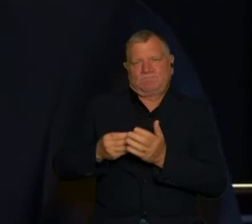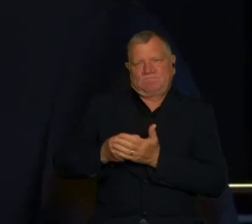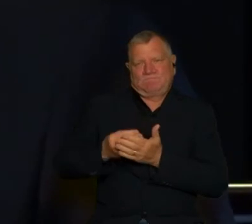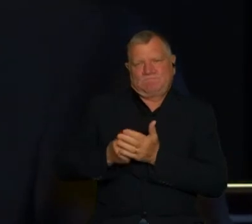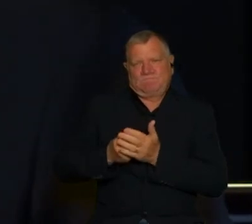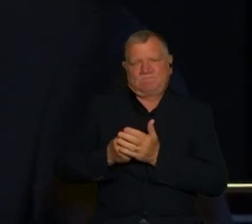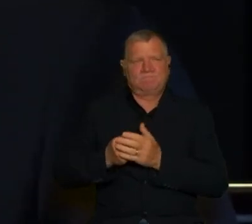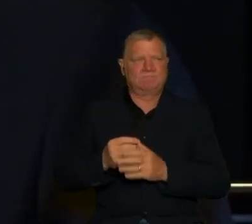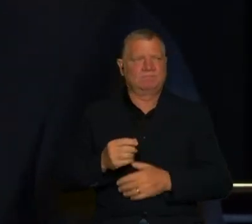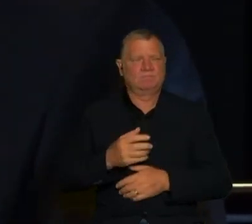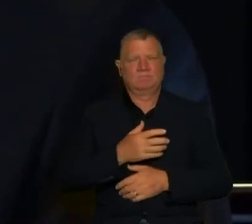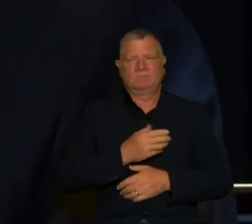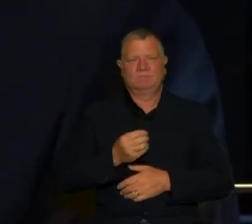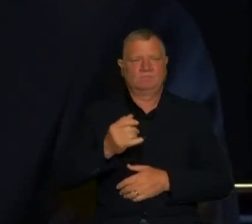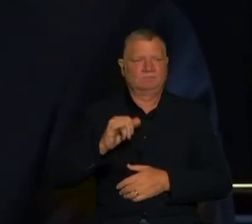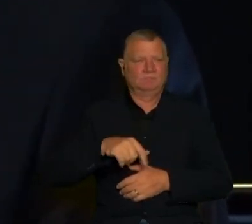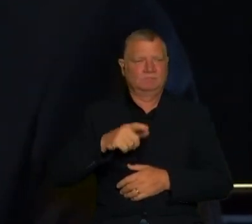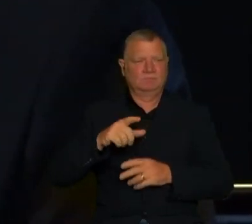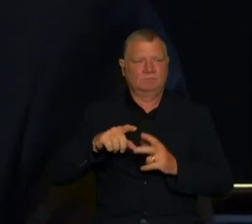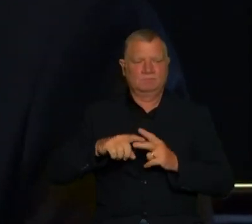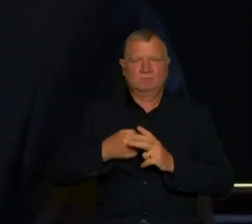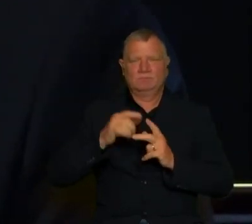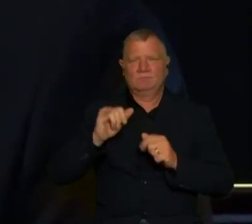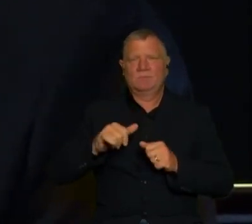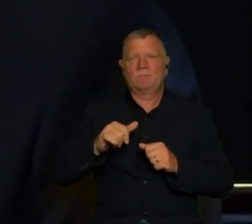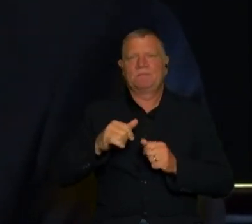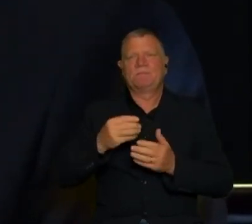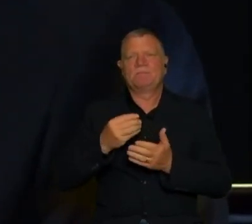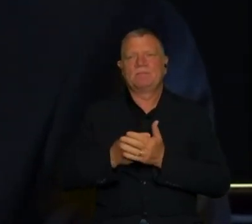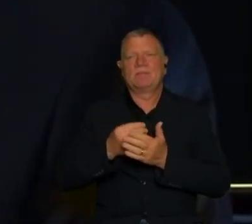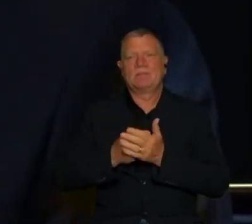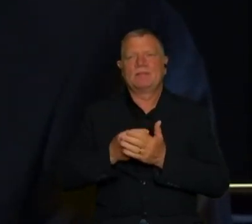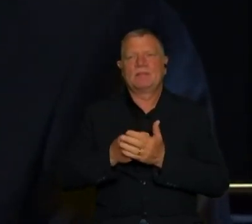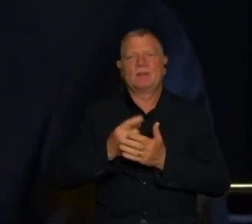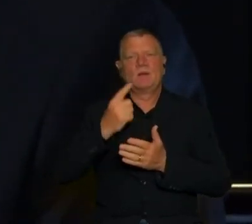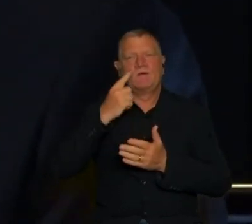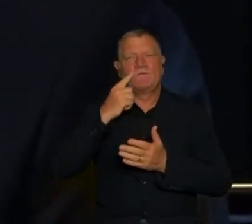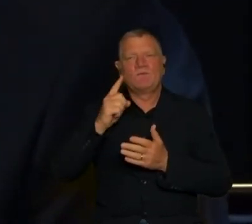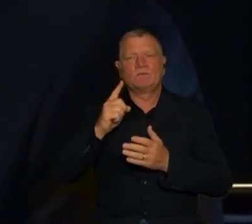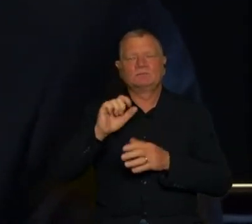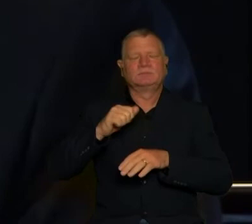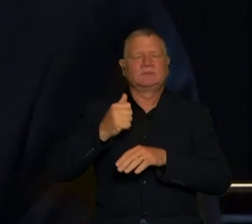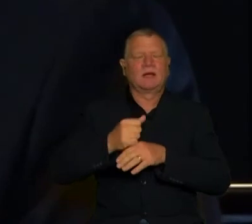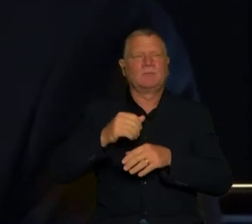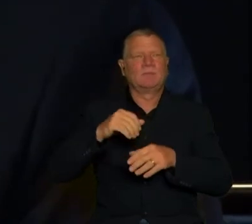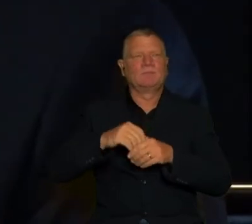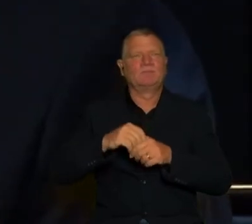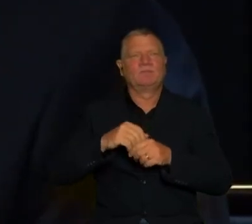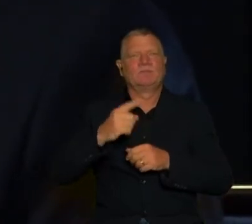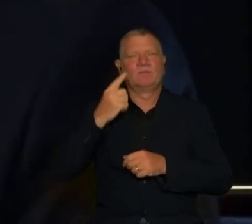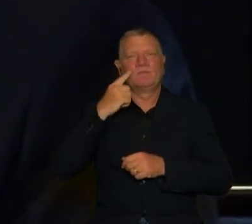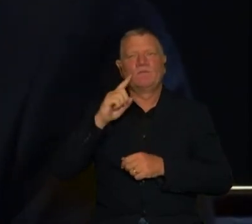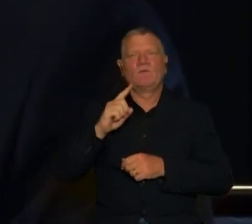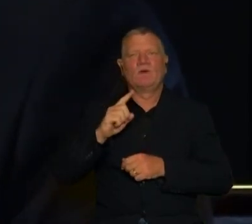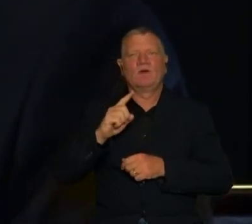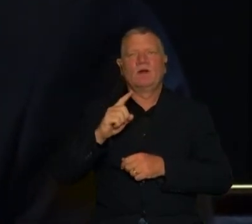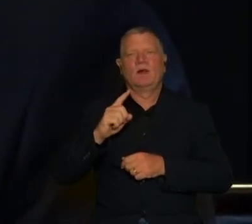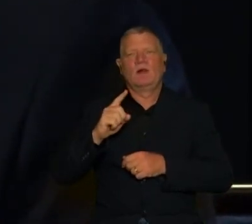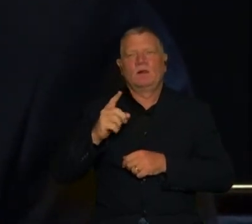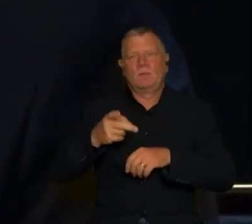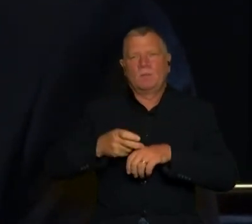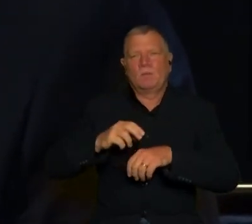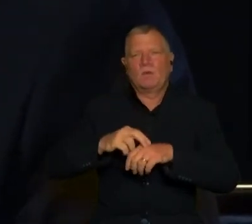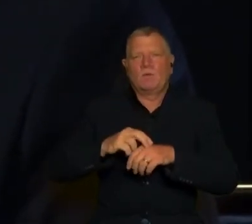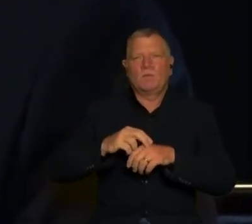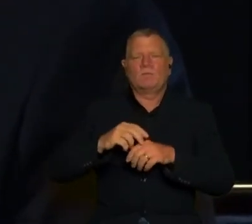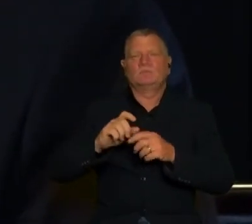as I mentioned at the outset of this meeting, the Pension Reserve Trust was established pursuant to the Commonwealth Plan of